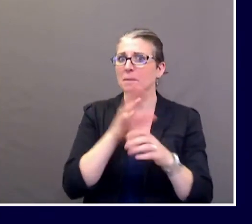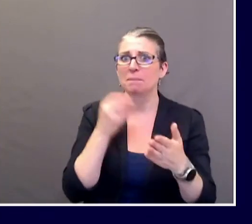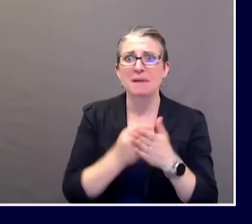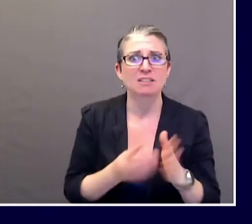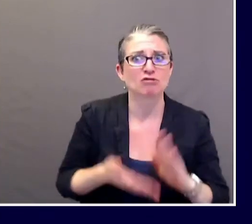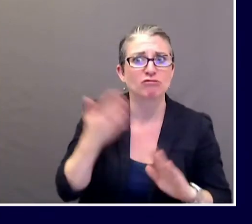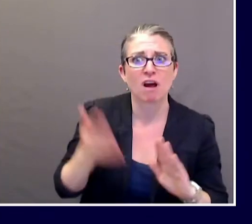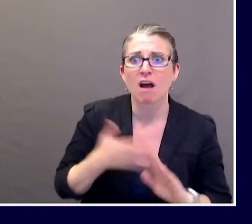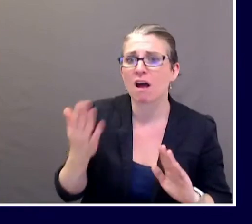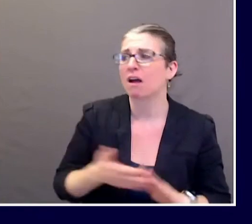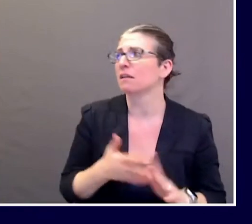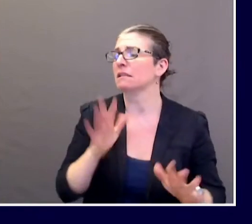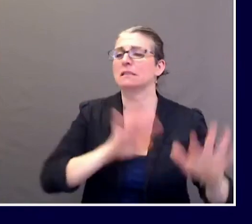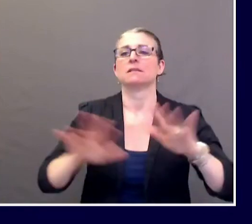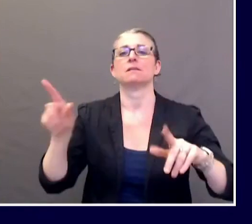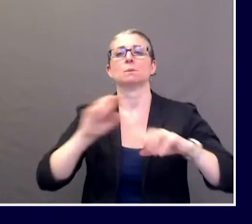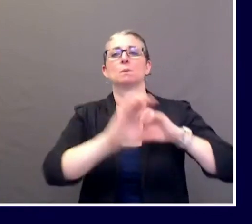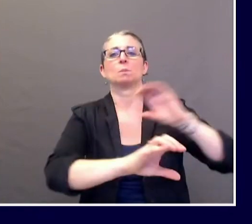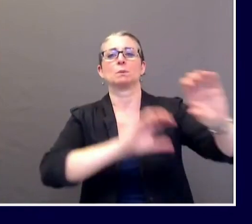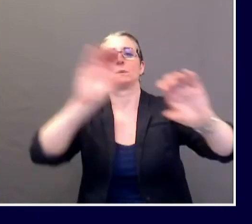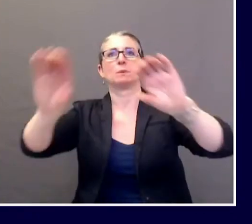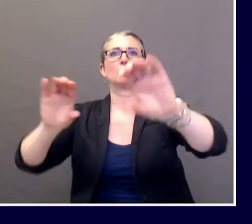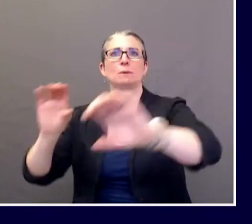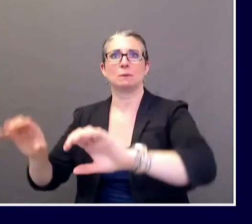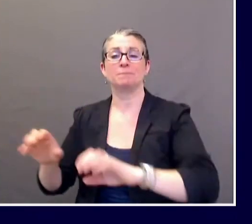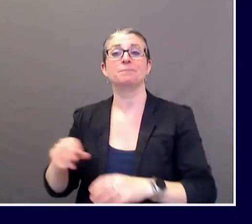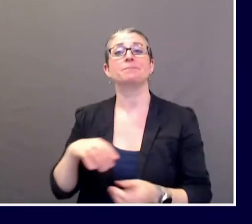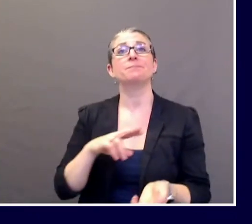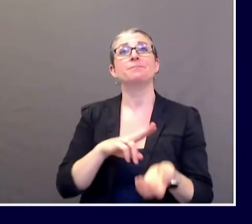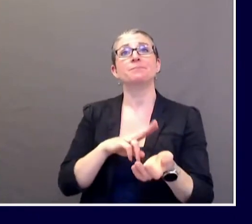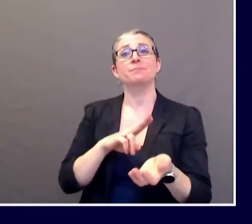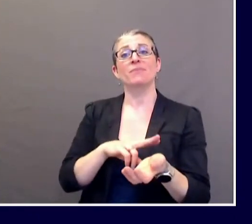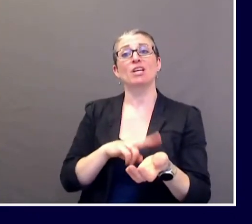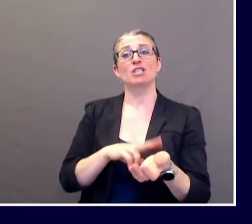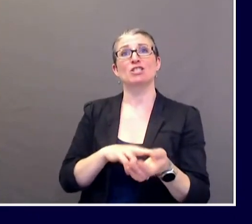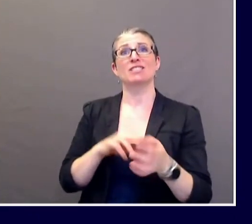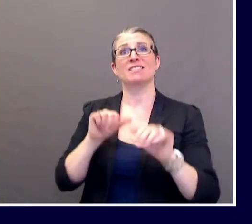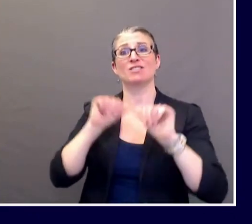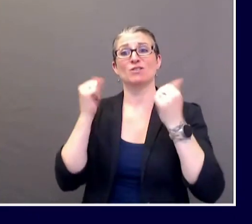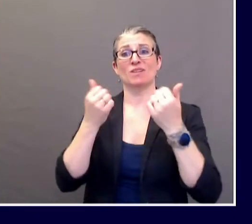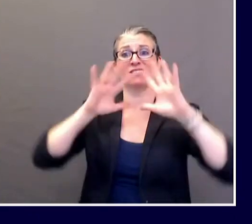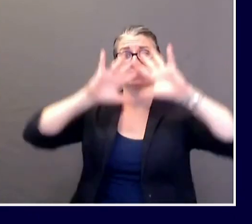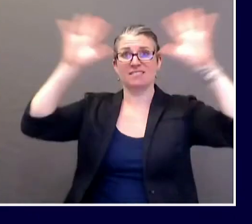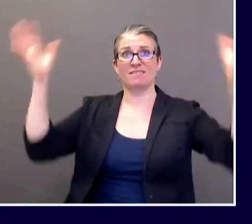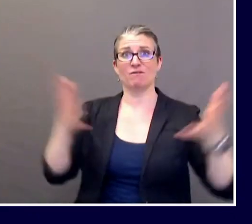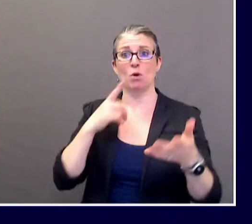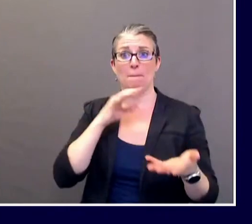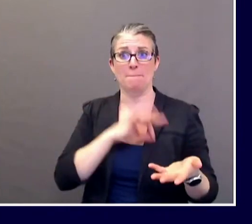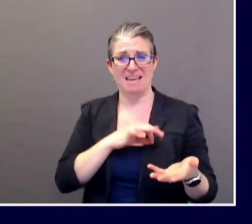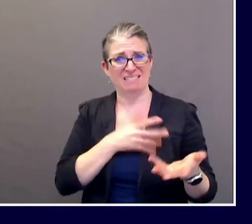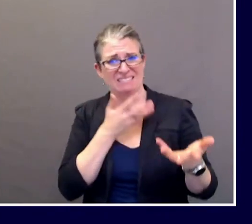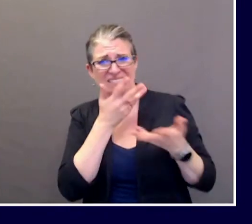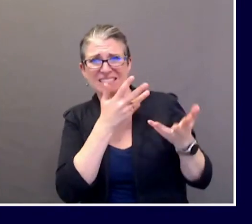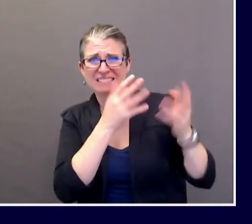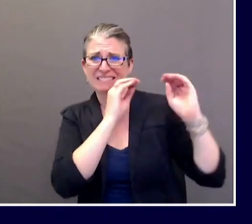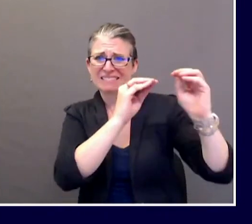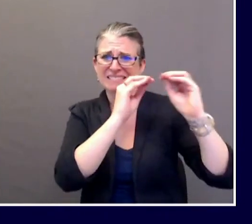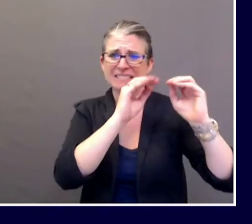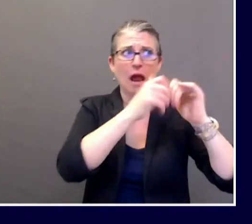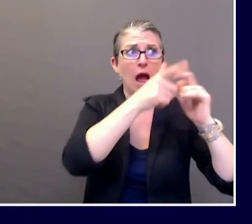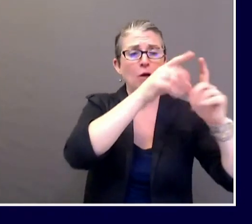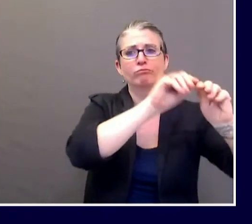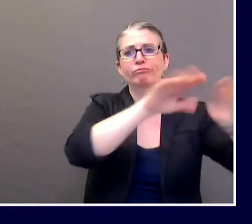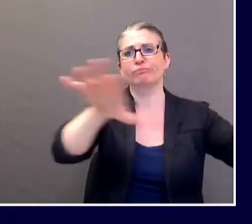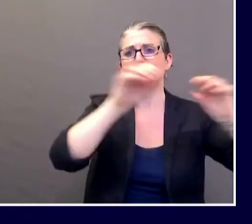on what are the needs and what are the opportunities with the American Rescue Plan and other congressional bills that will be supporting the